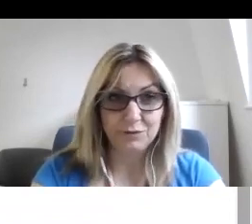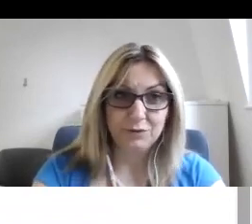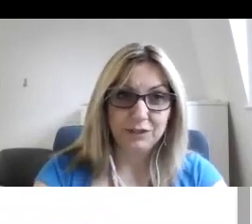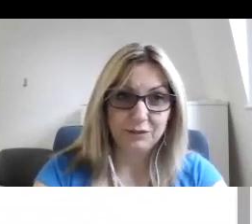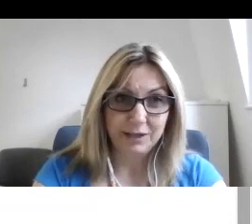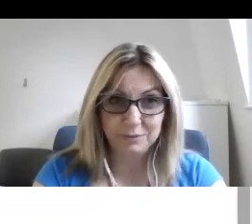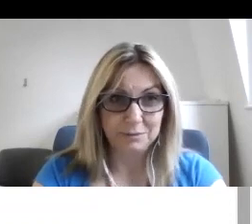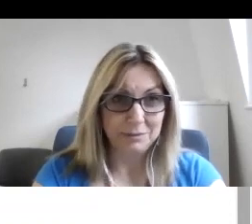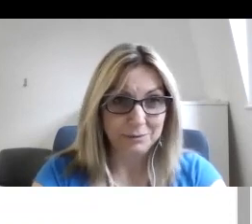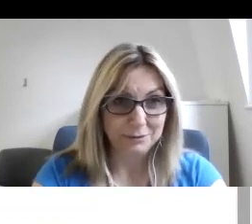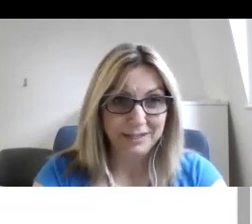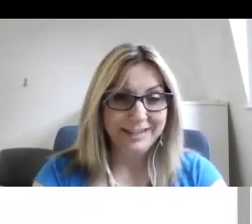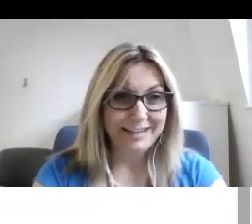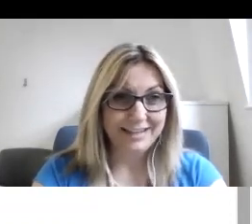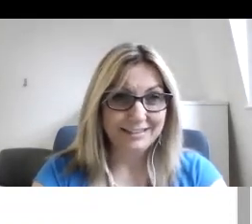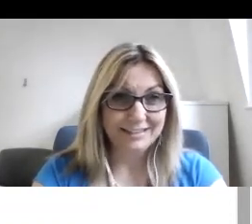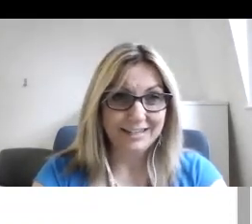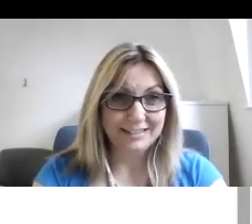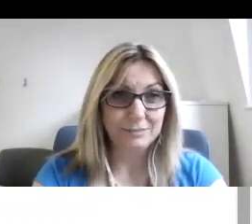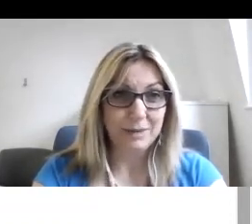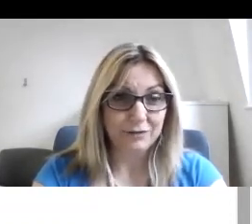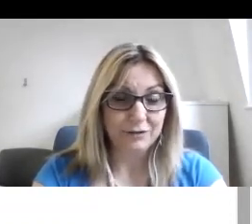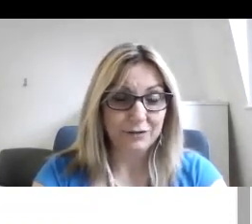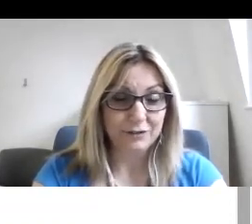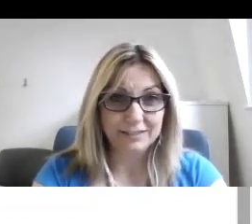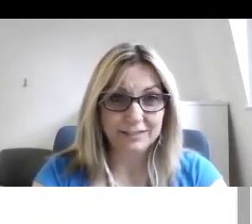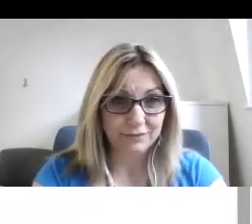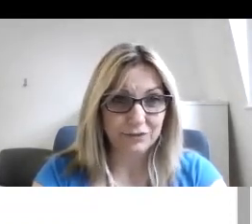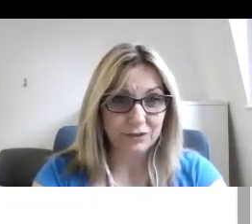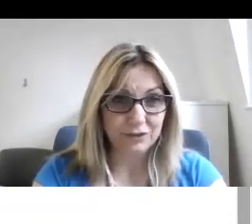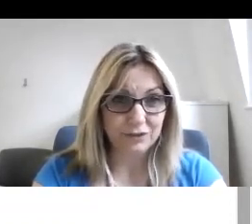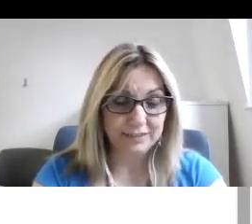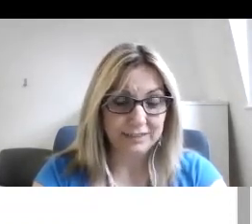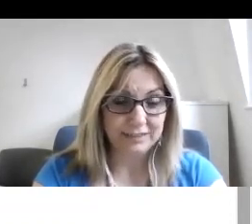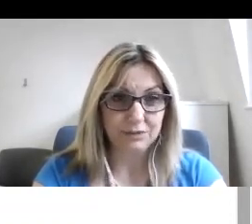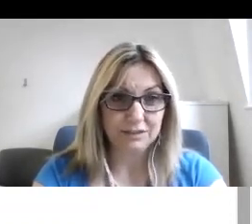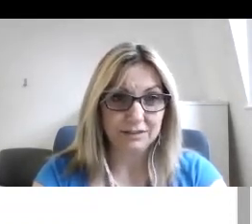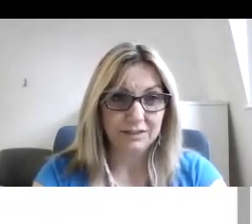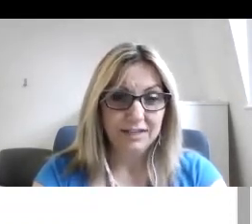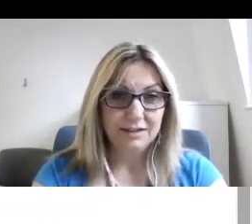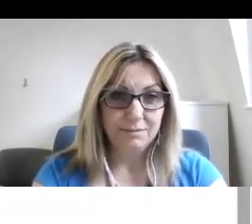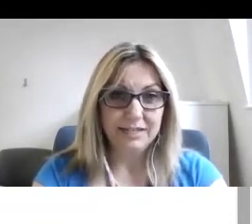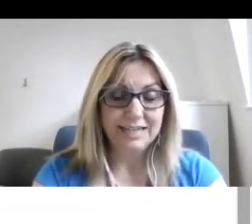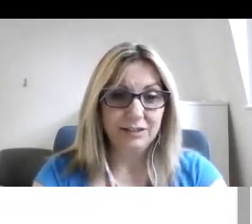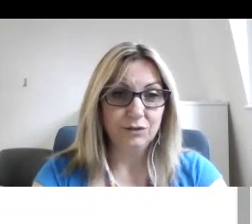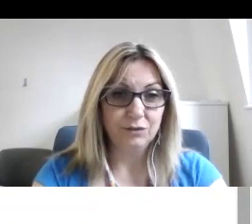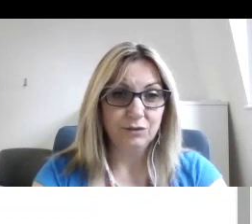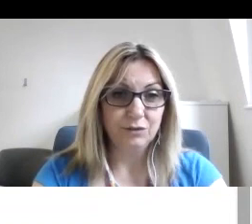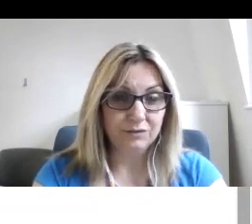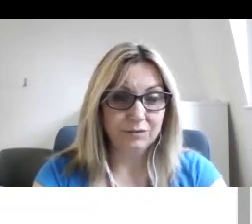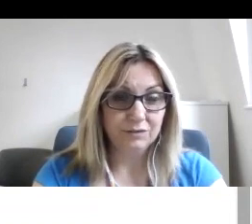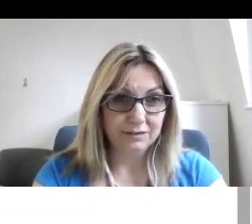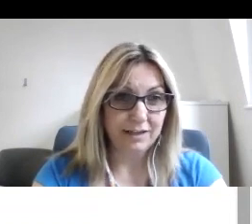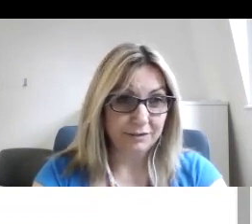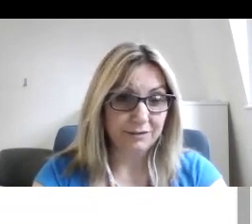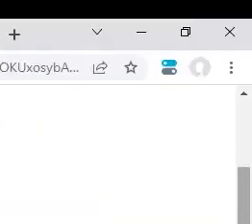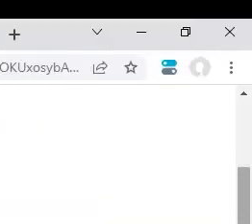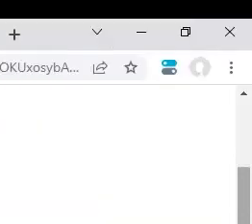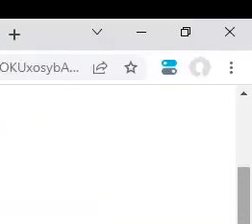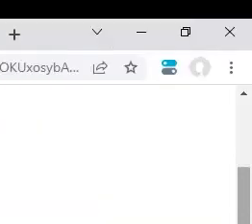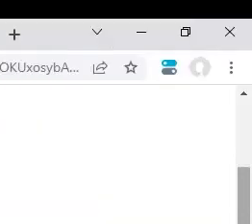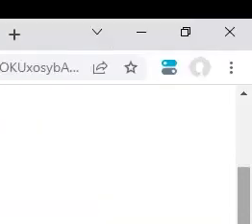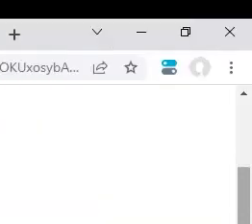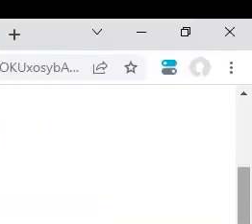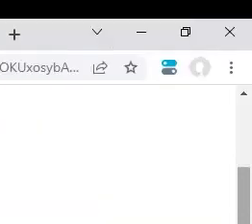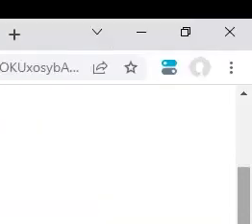on before you help other people. And as a parent, that's what you have to do. It's important to maintain your own mental You've got health.